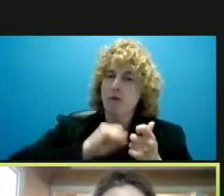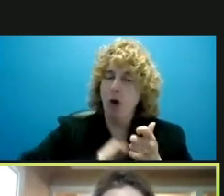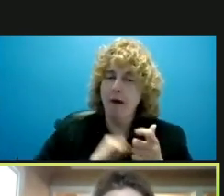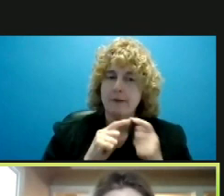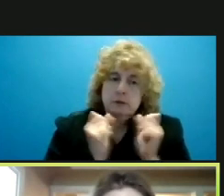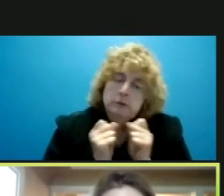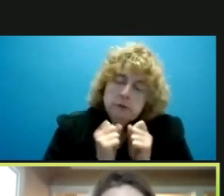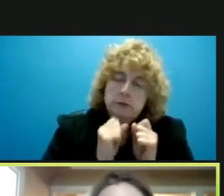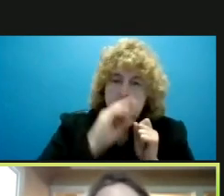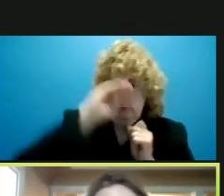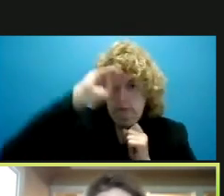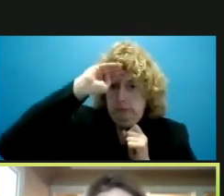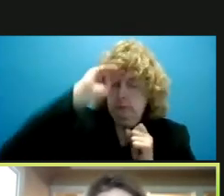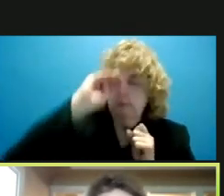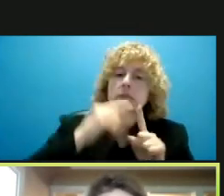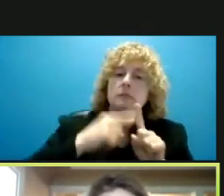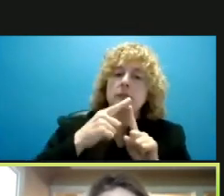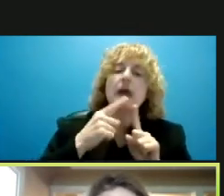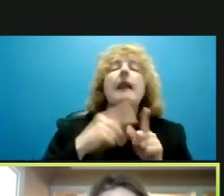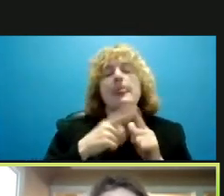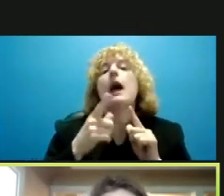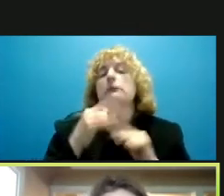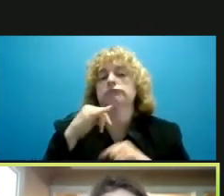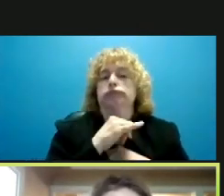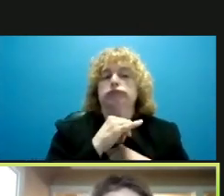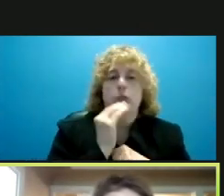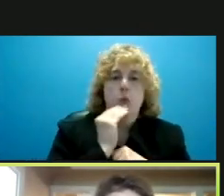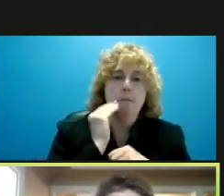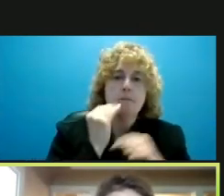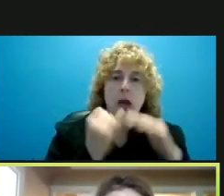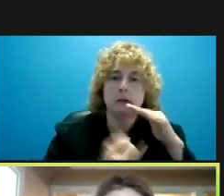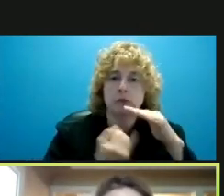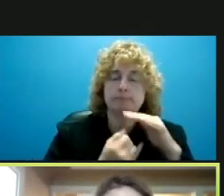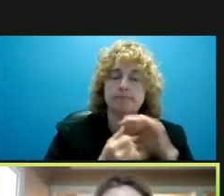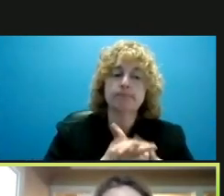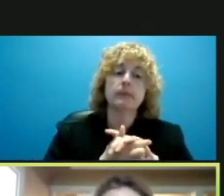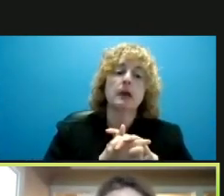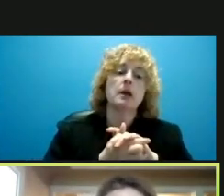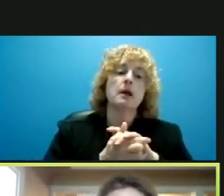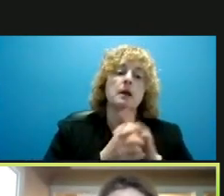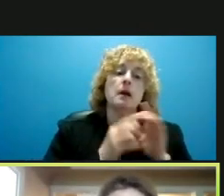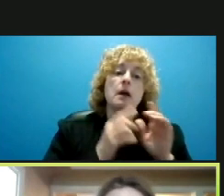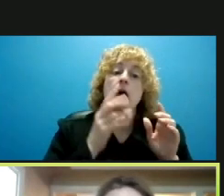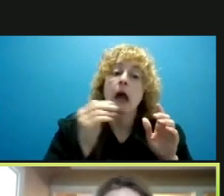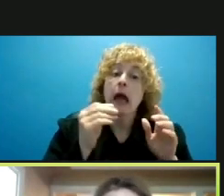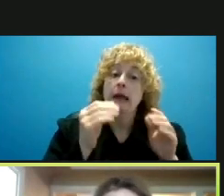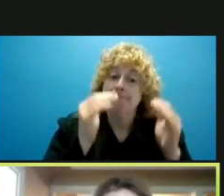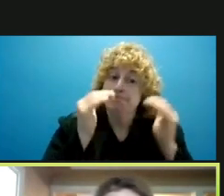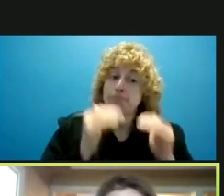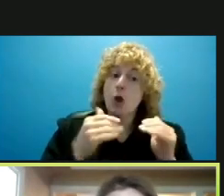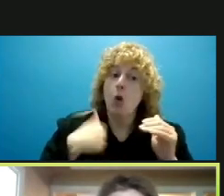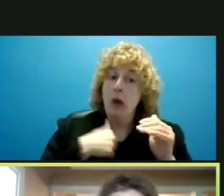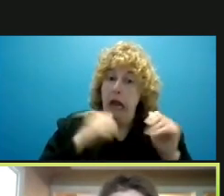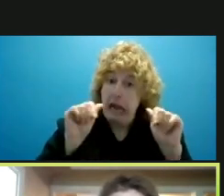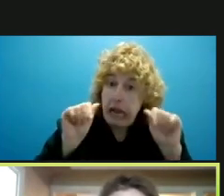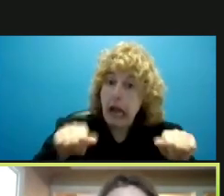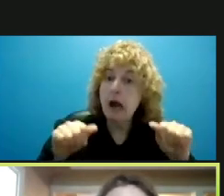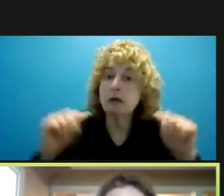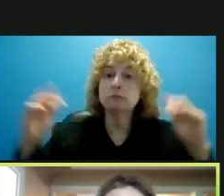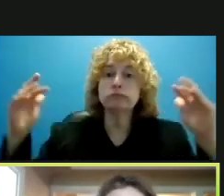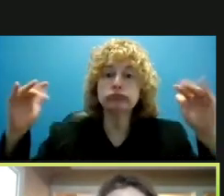and things like that, then you're going to isolate. And the last new thing this week is that we can gather or conduct activities outdoors